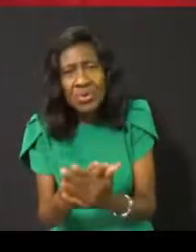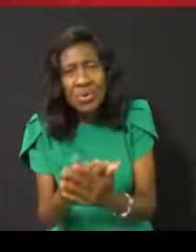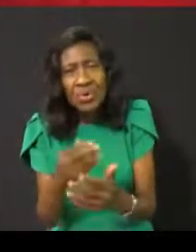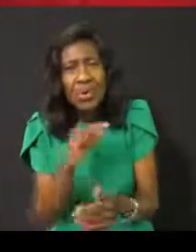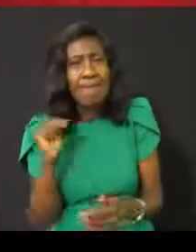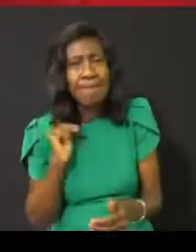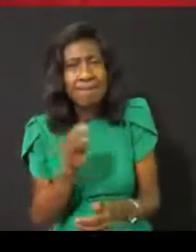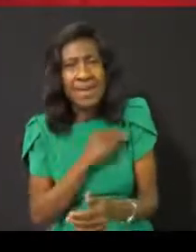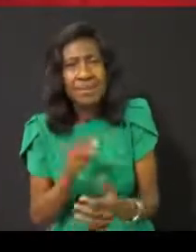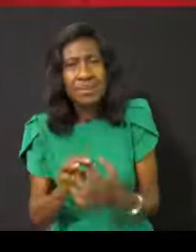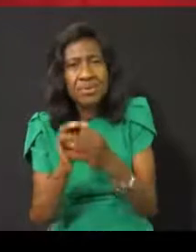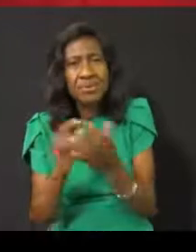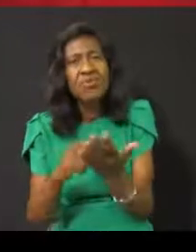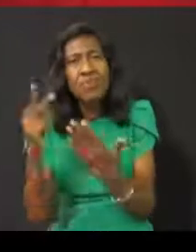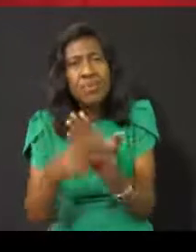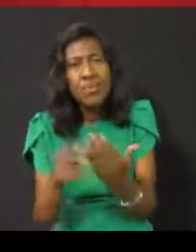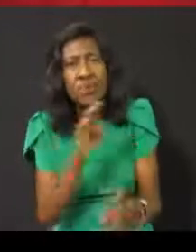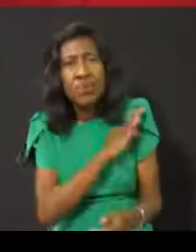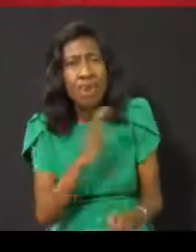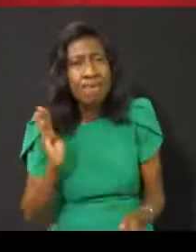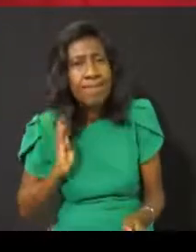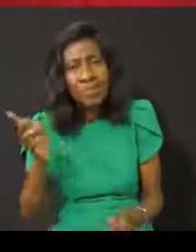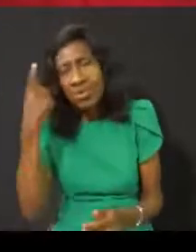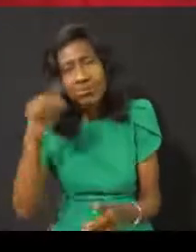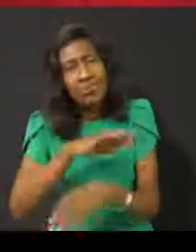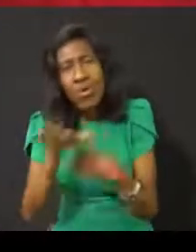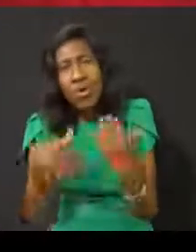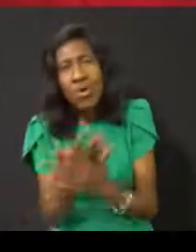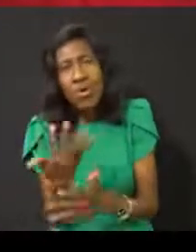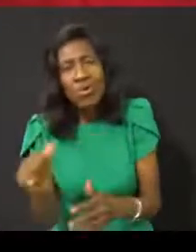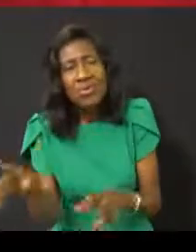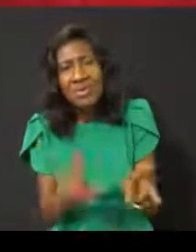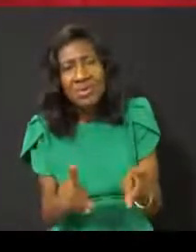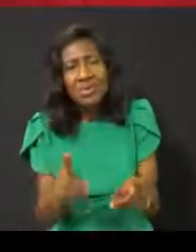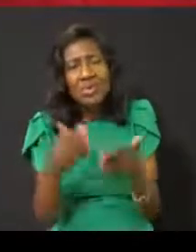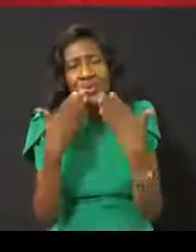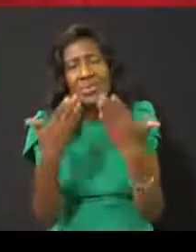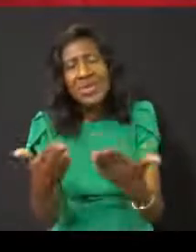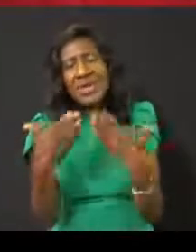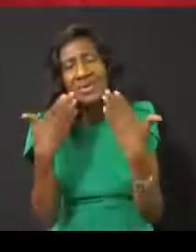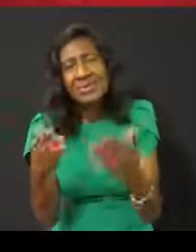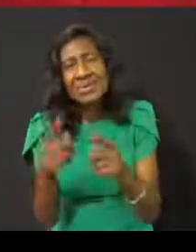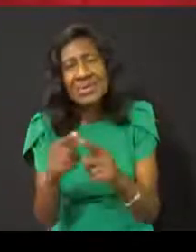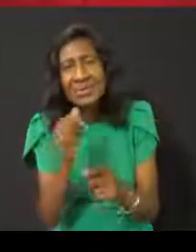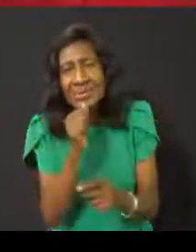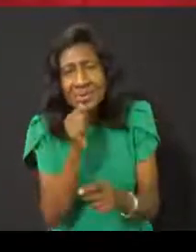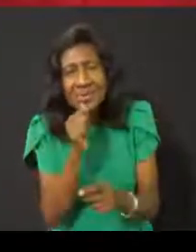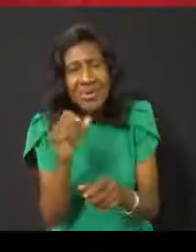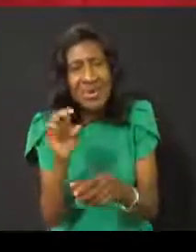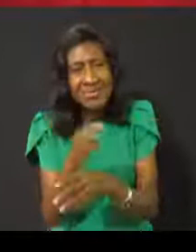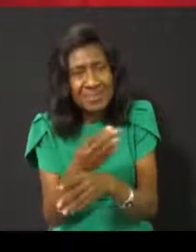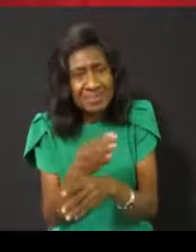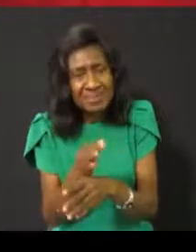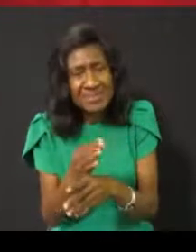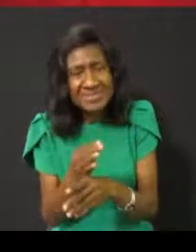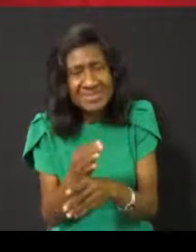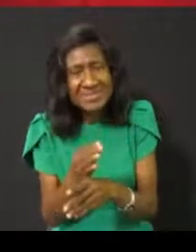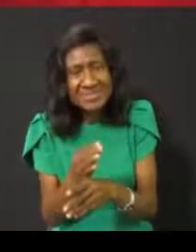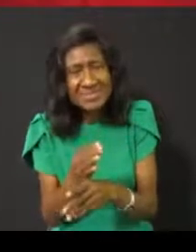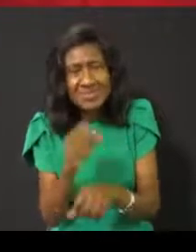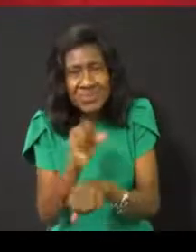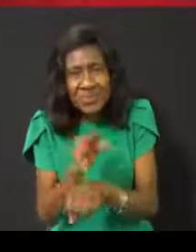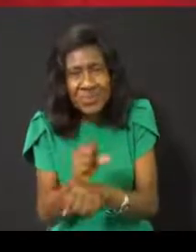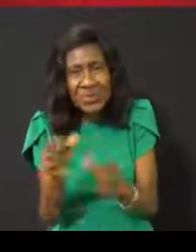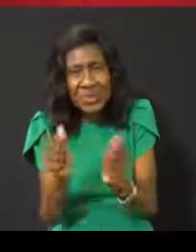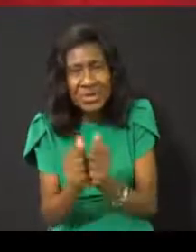board for all of the work that they're doing. And a big thank you to the private sector for also engaging with us, giving us the criticisms,